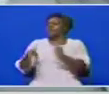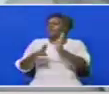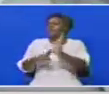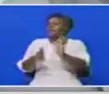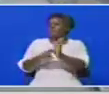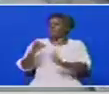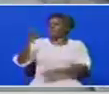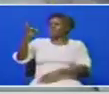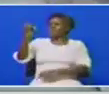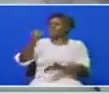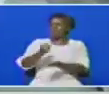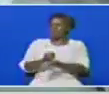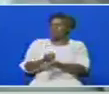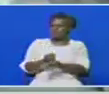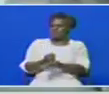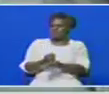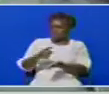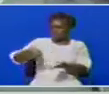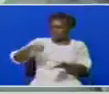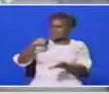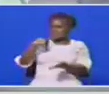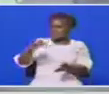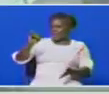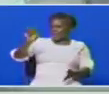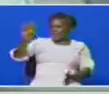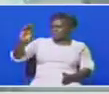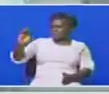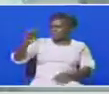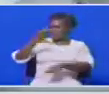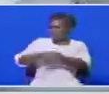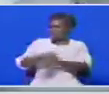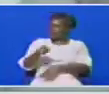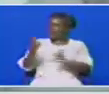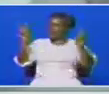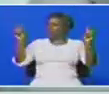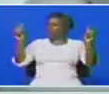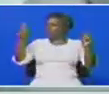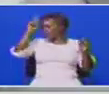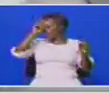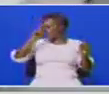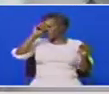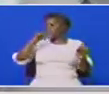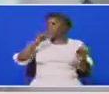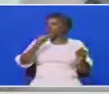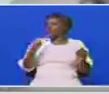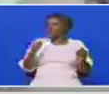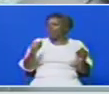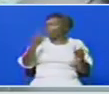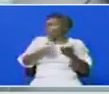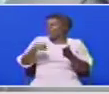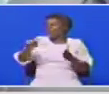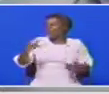different offices. And that's why we are saying ABC should take this seriously. It's not an issue of simply taking what they